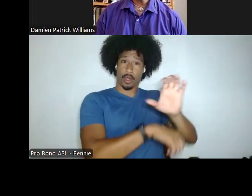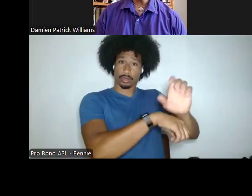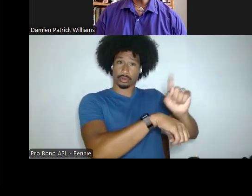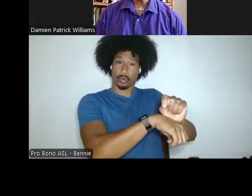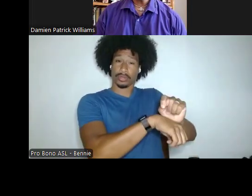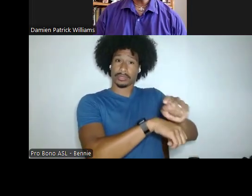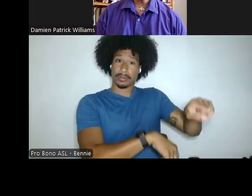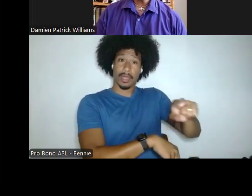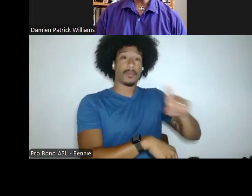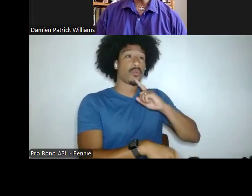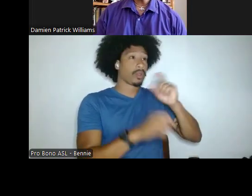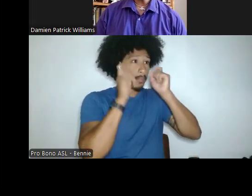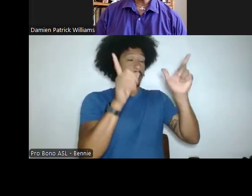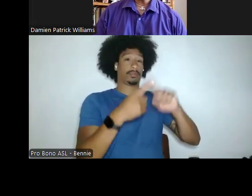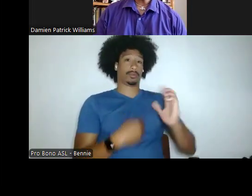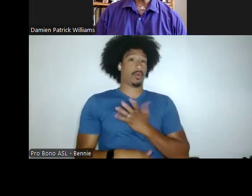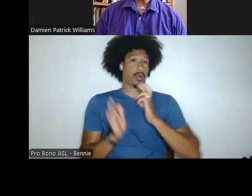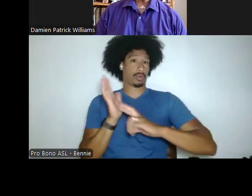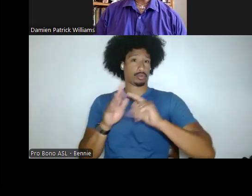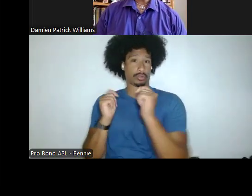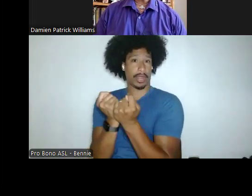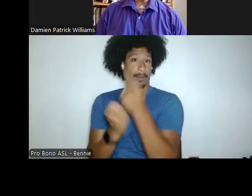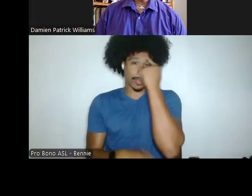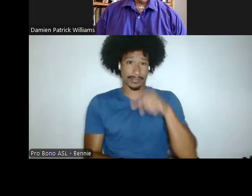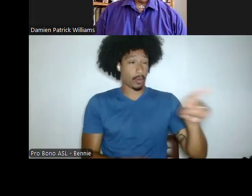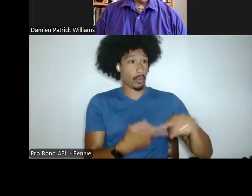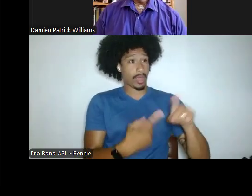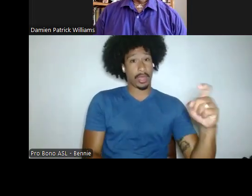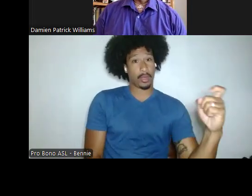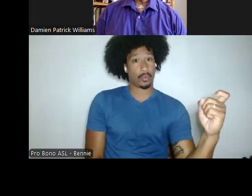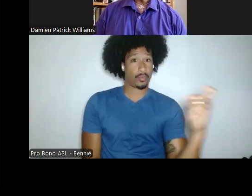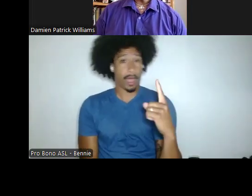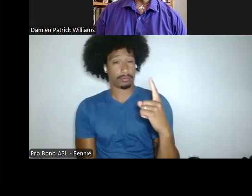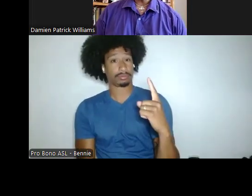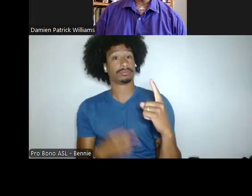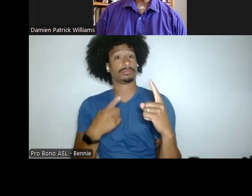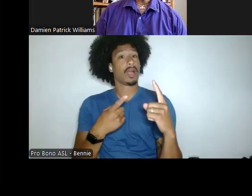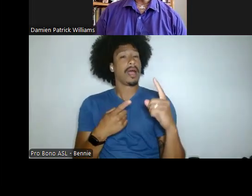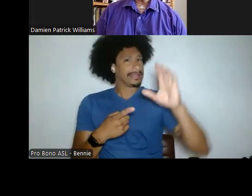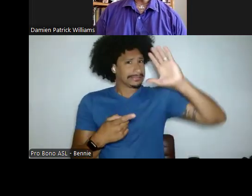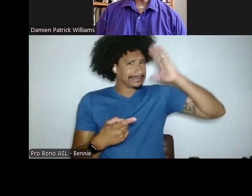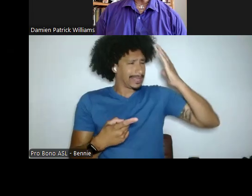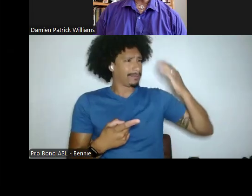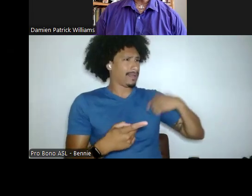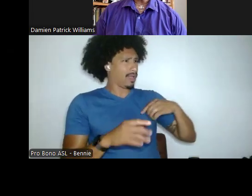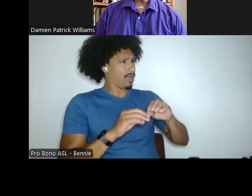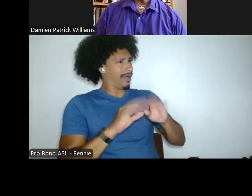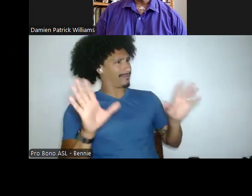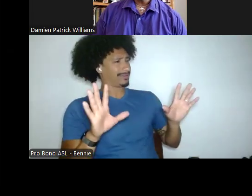that they consult with because they are questions that once they are asked seemed obvious in some cases, but also